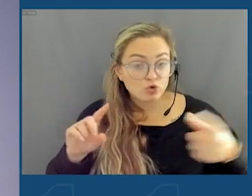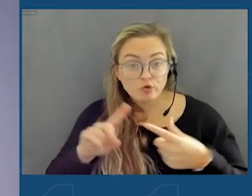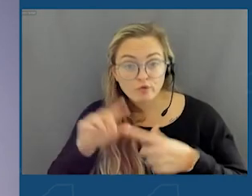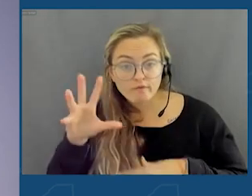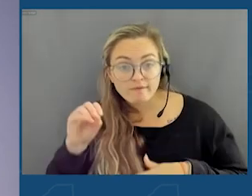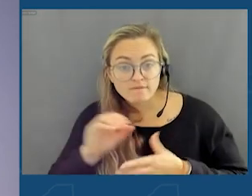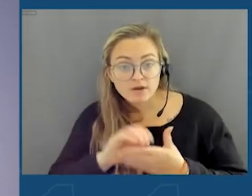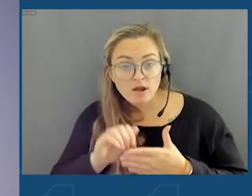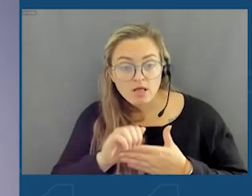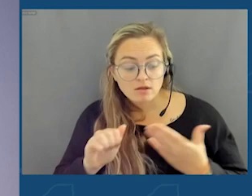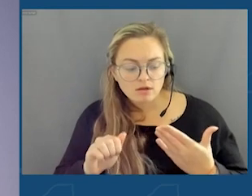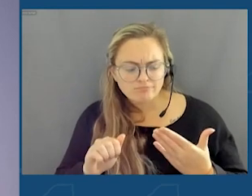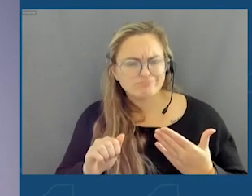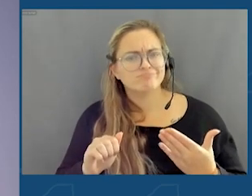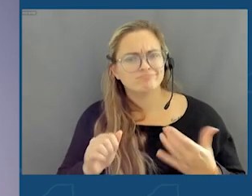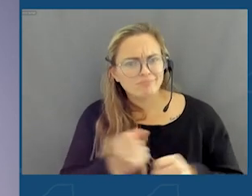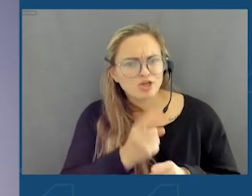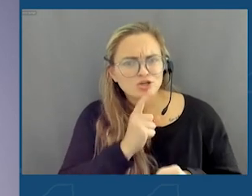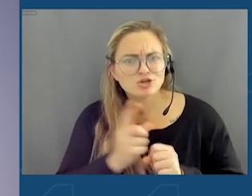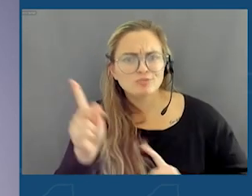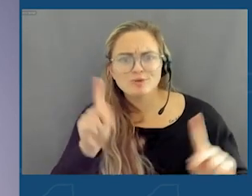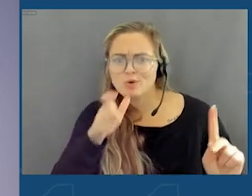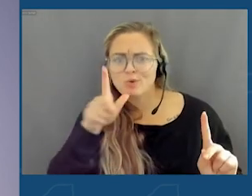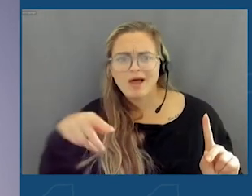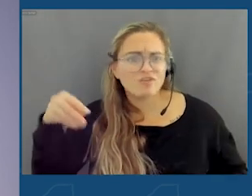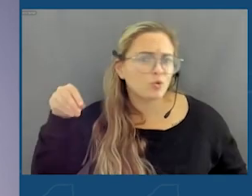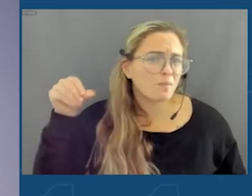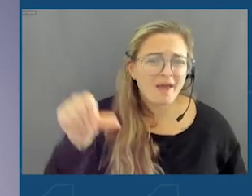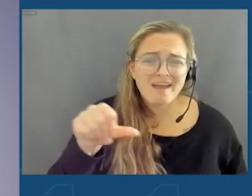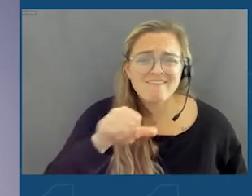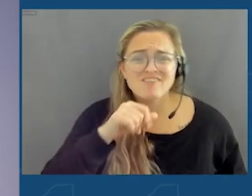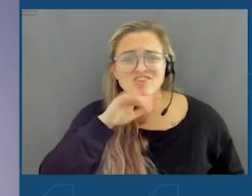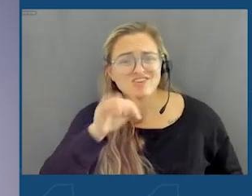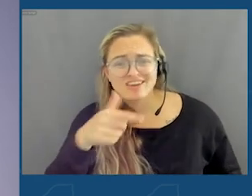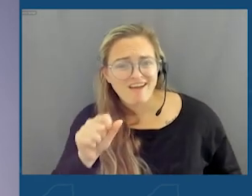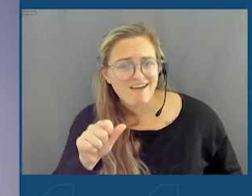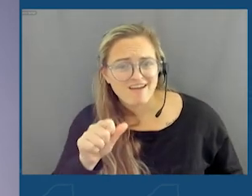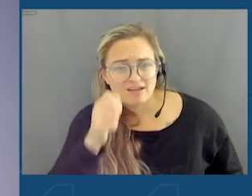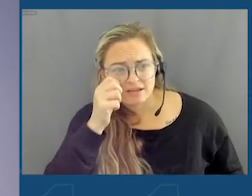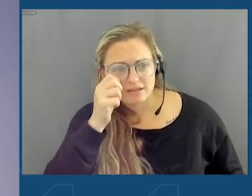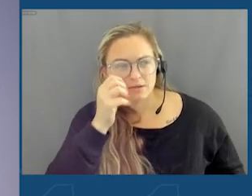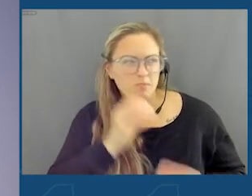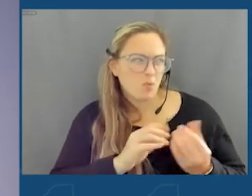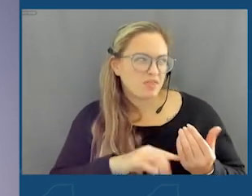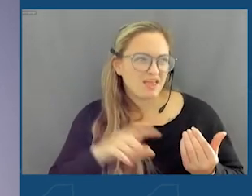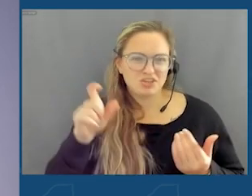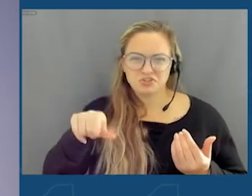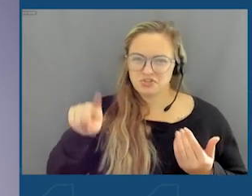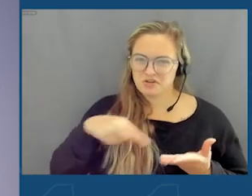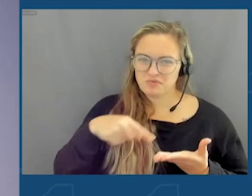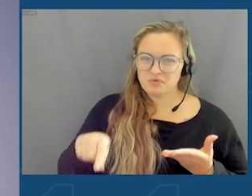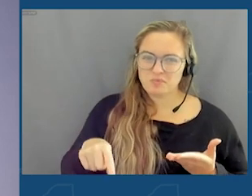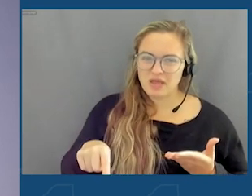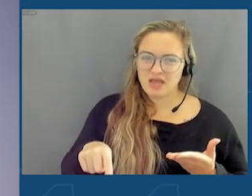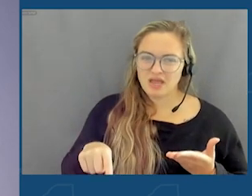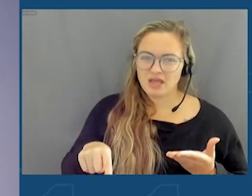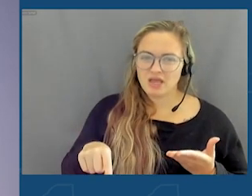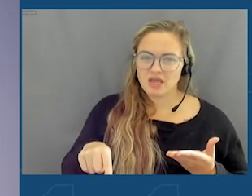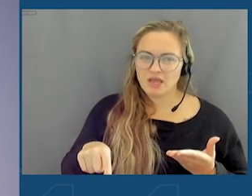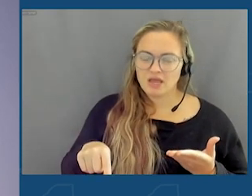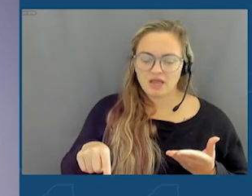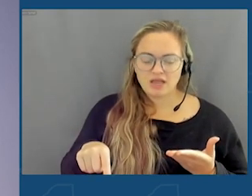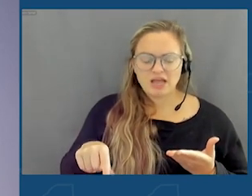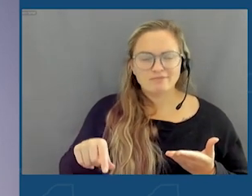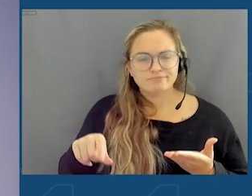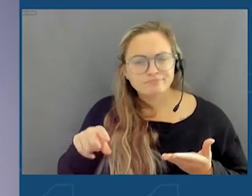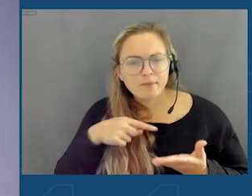get people to not have to pay for a dirty gas more than they should be paying, getting them to less paid electricity